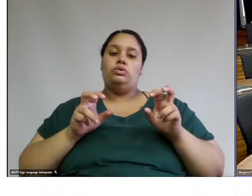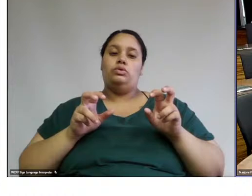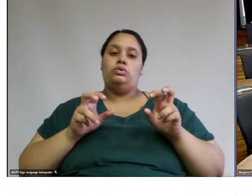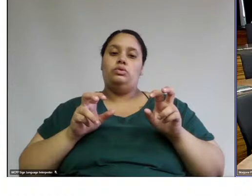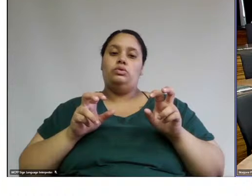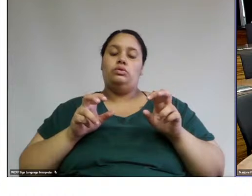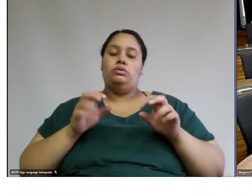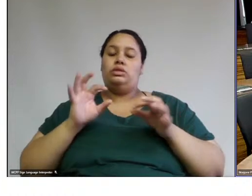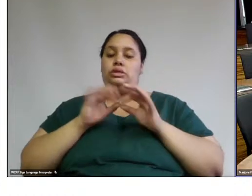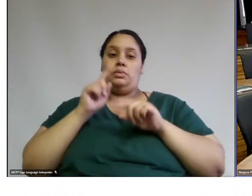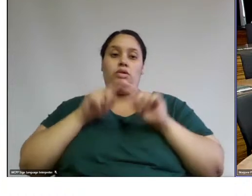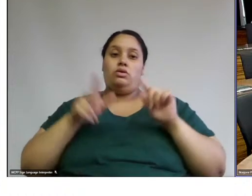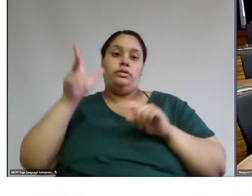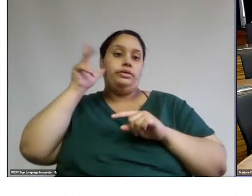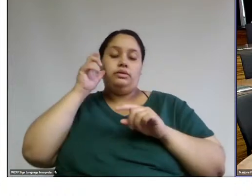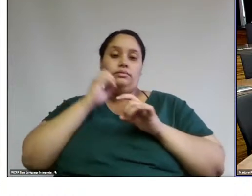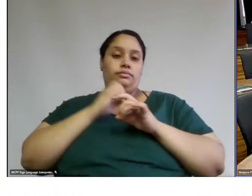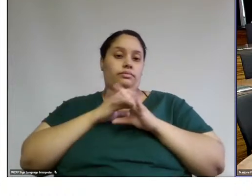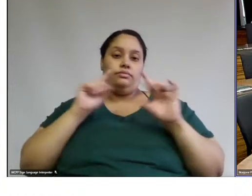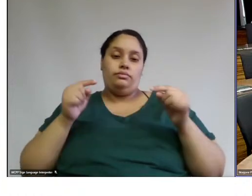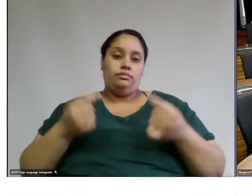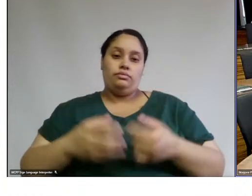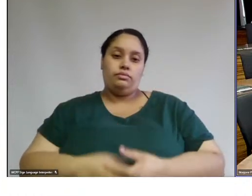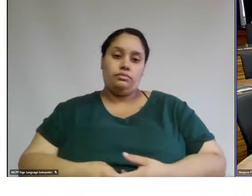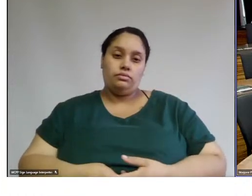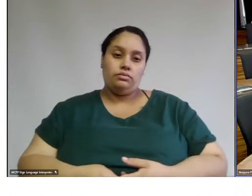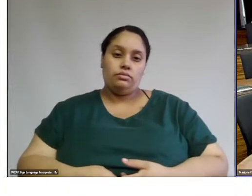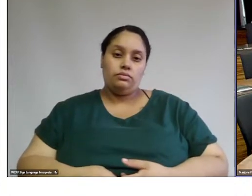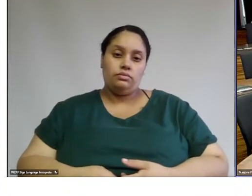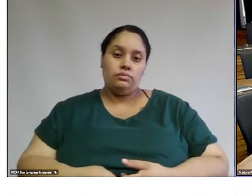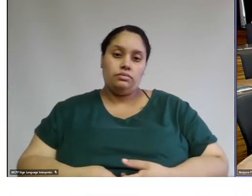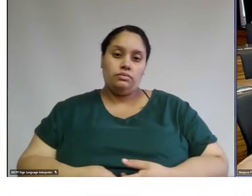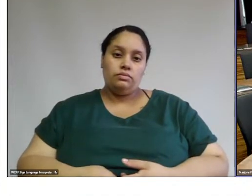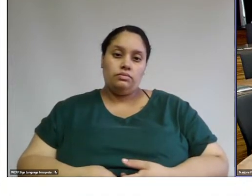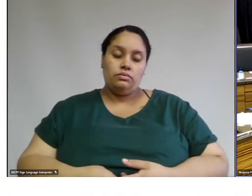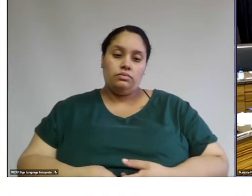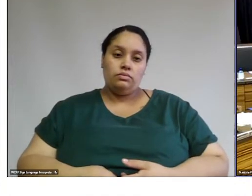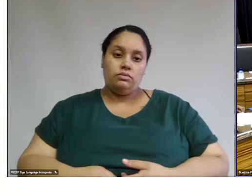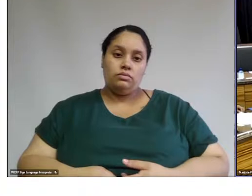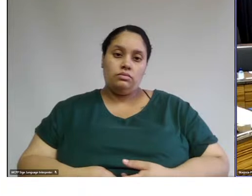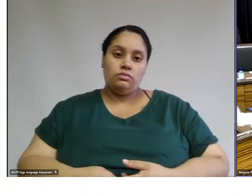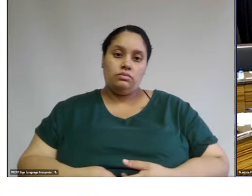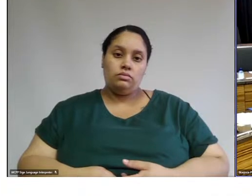just trying to get to those matters. 150. 150.